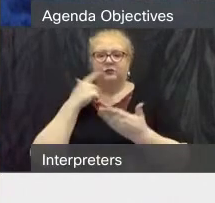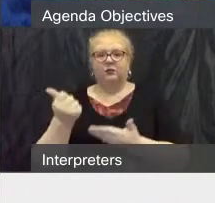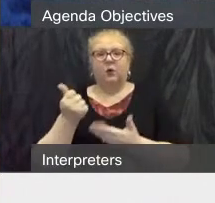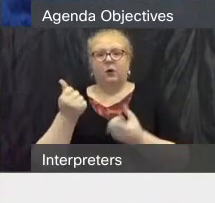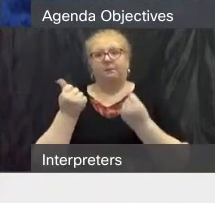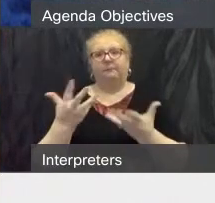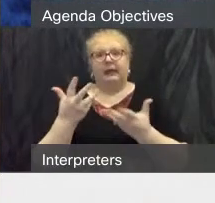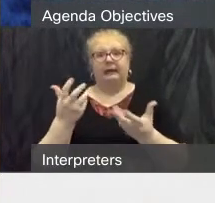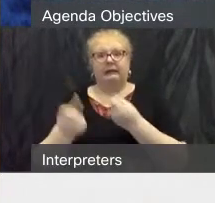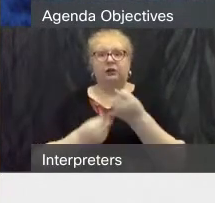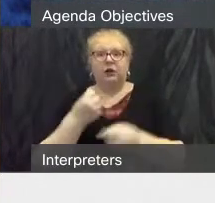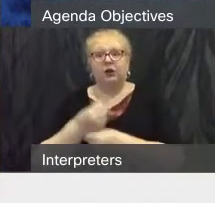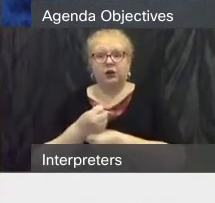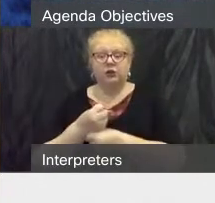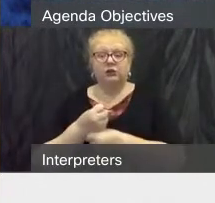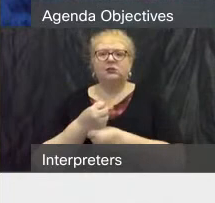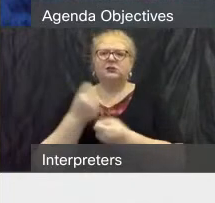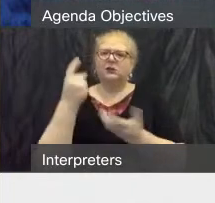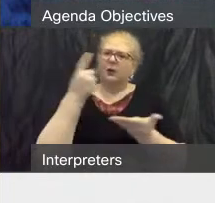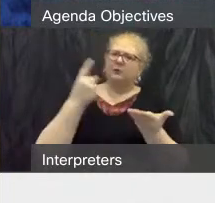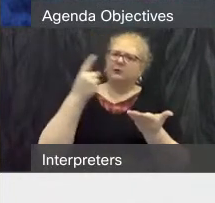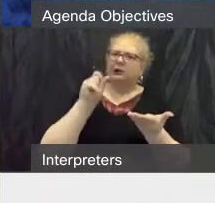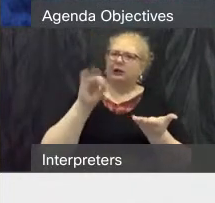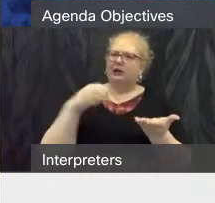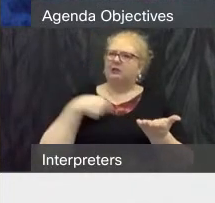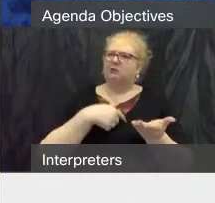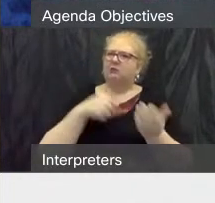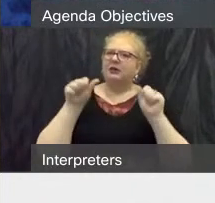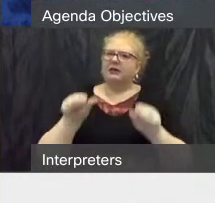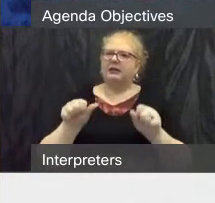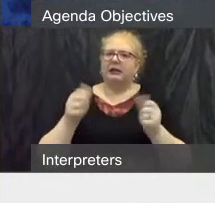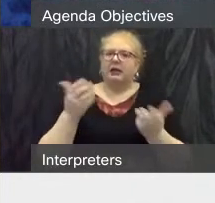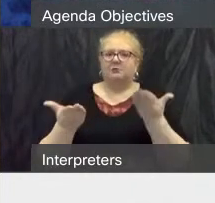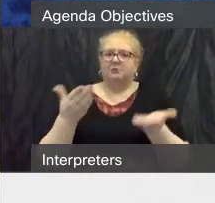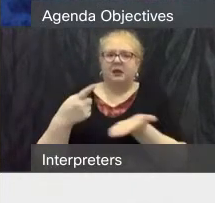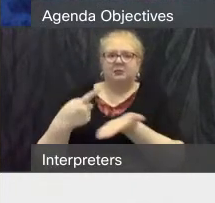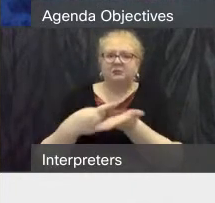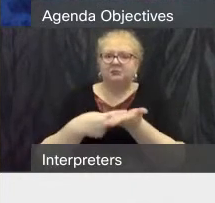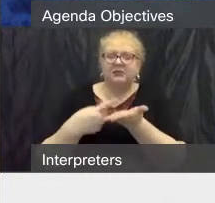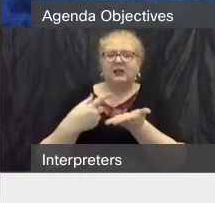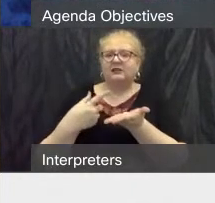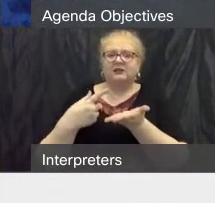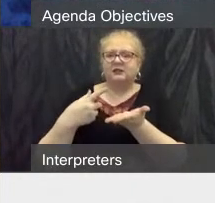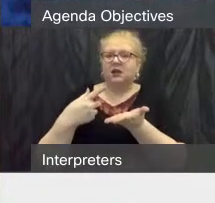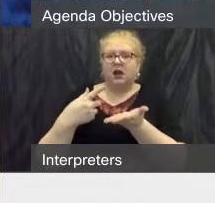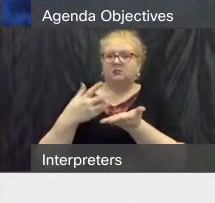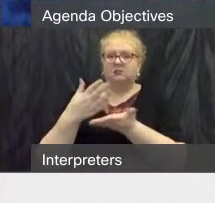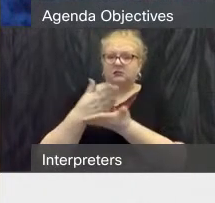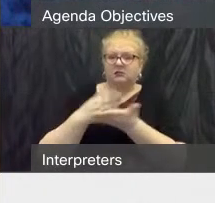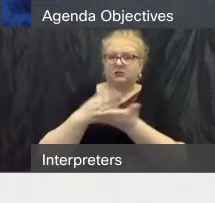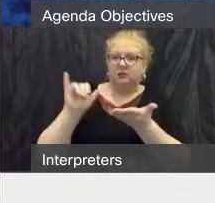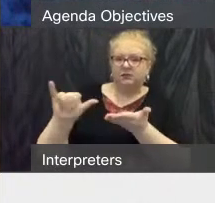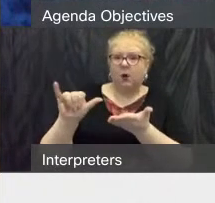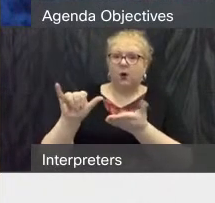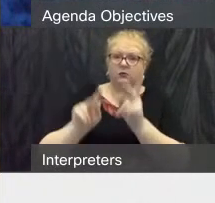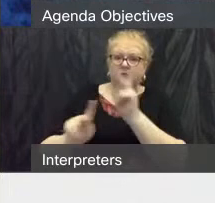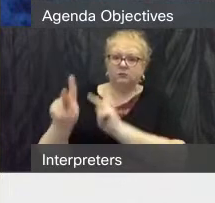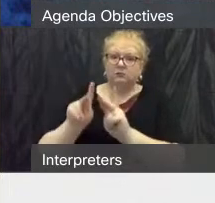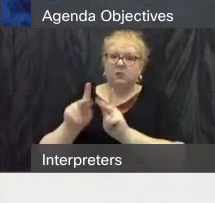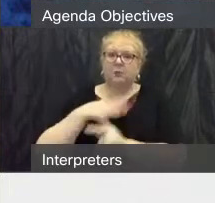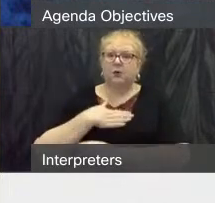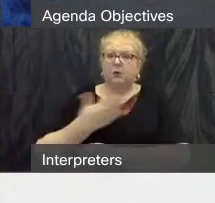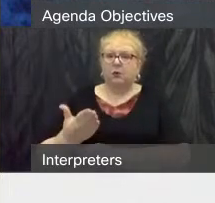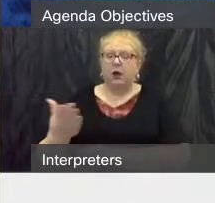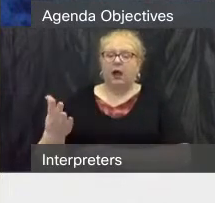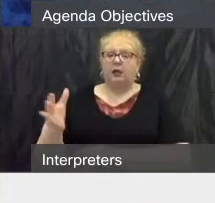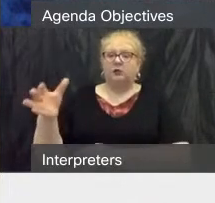we could look at these individuals filling some of those ditch digging and other jobs that we seem to